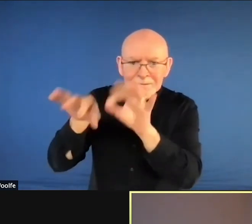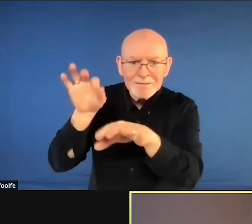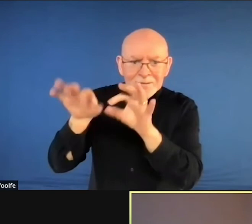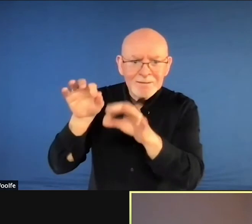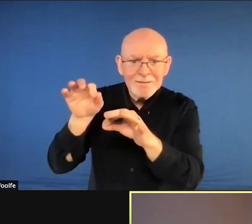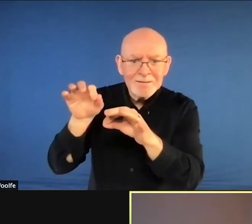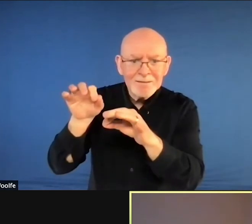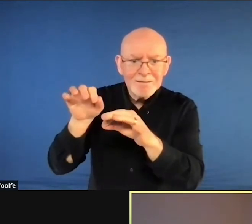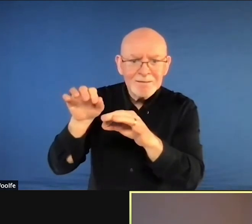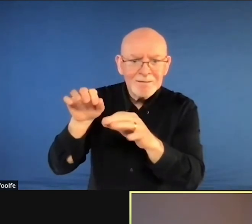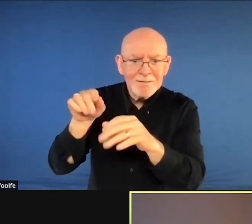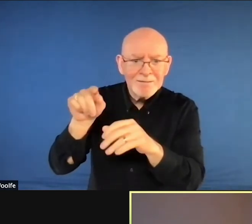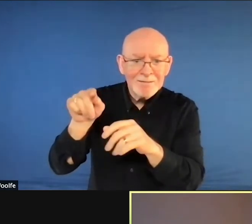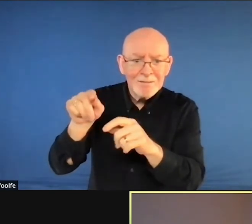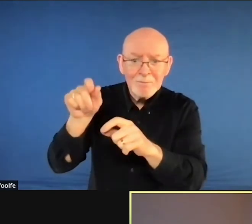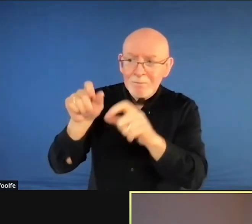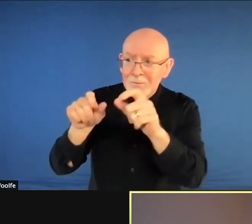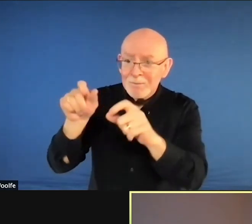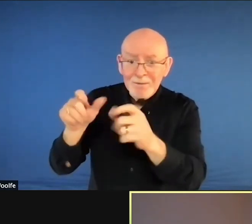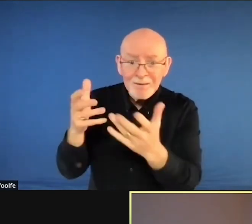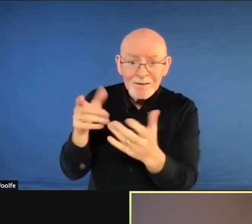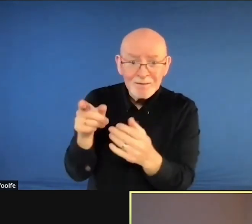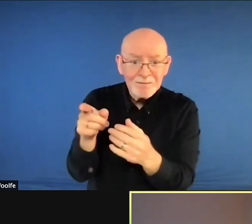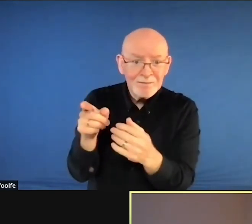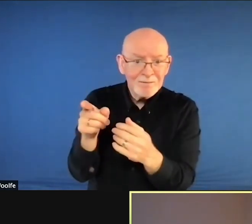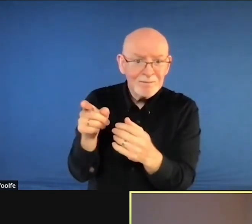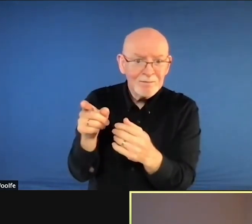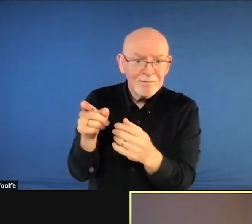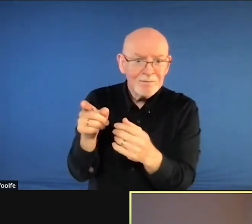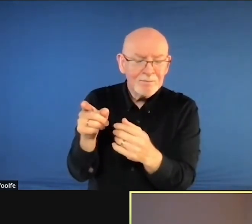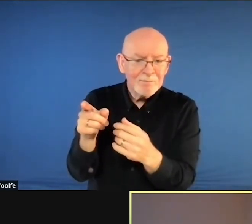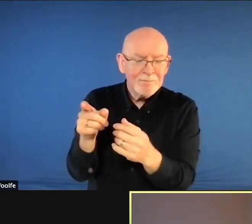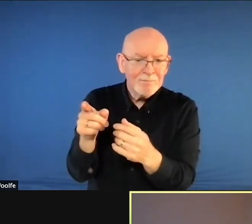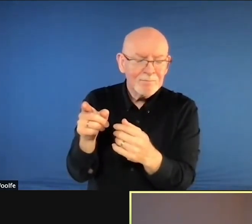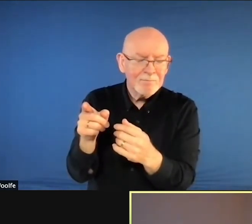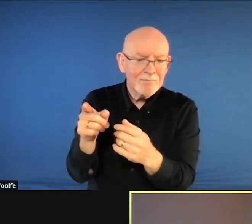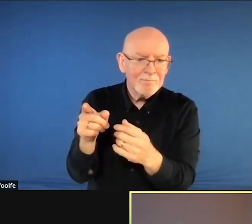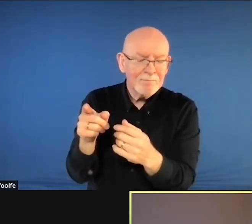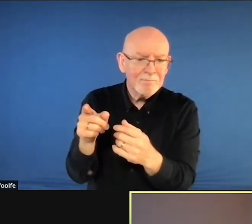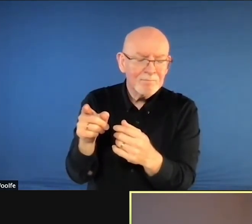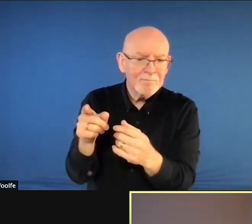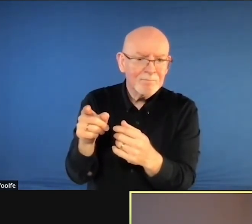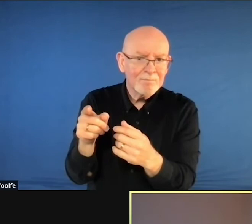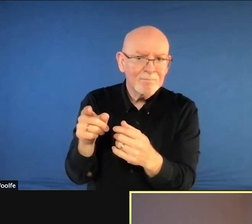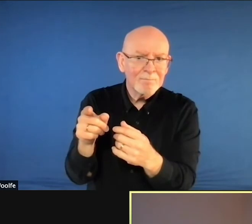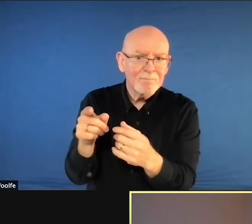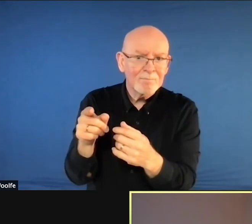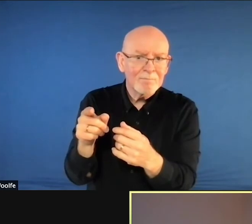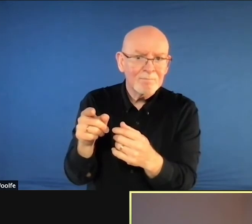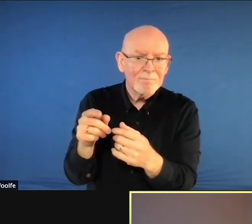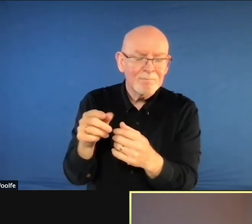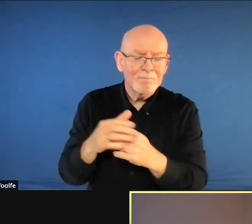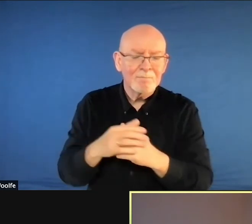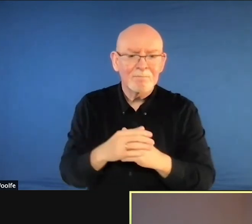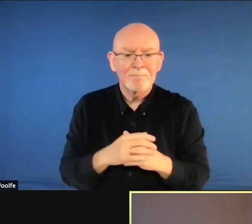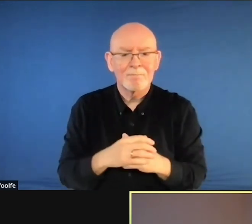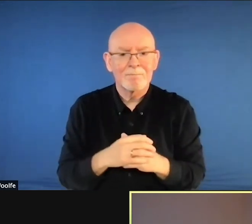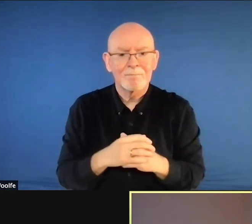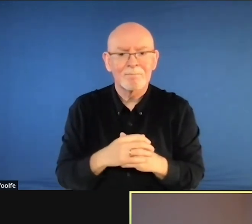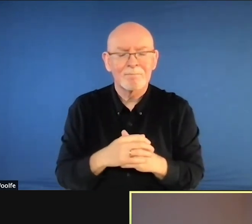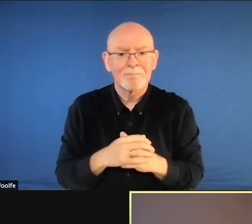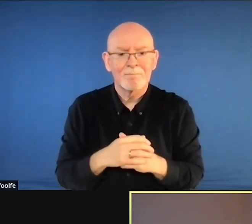course, well prepared as well. So yes, and clearly there are many other